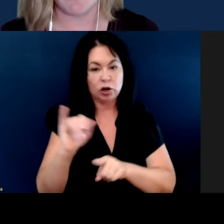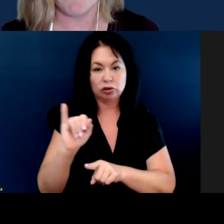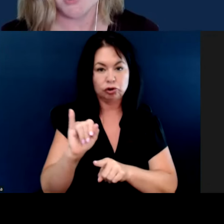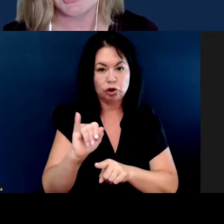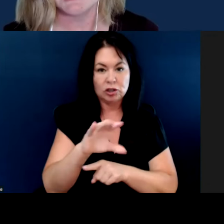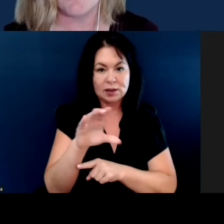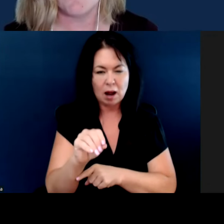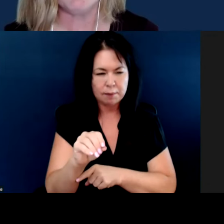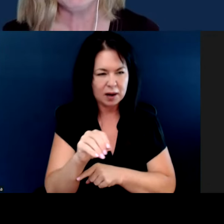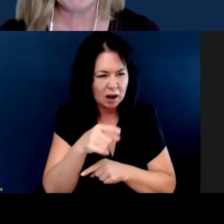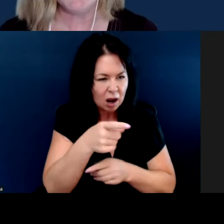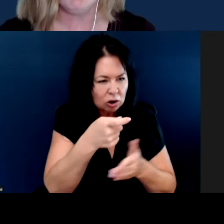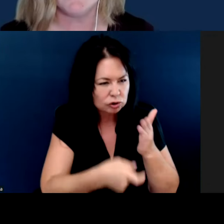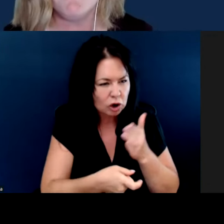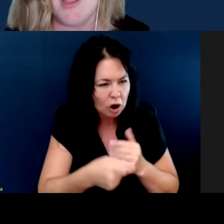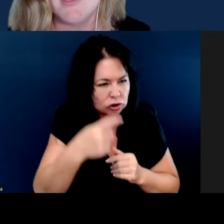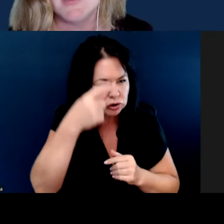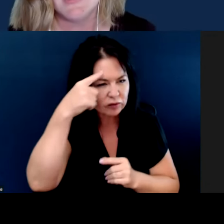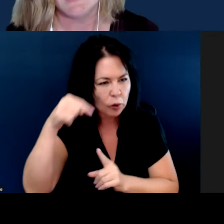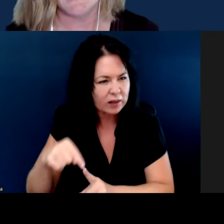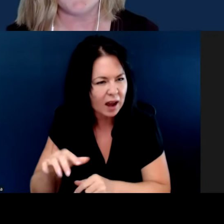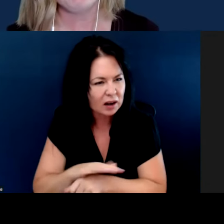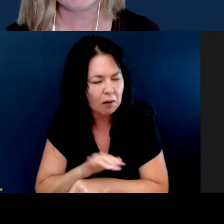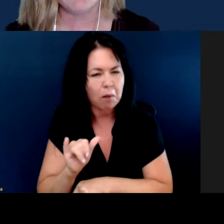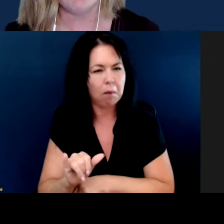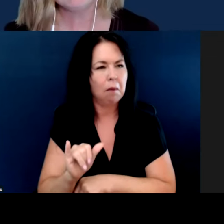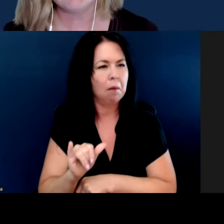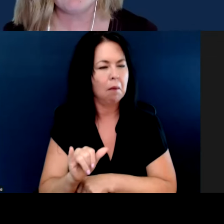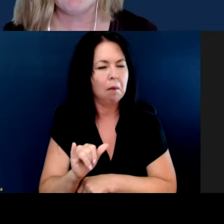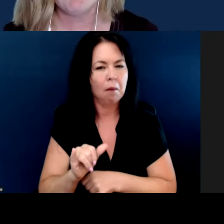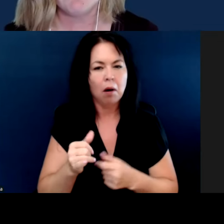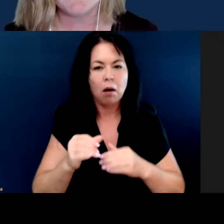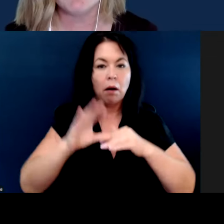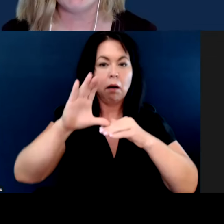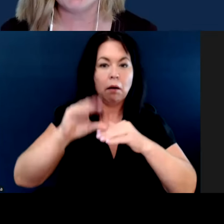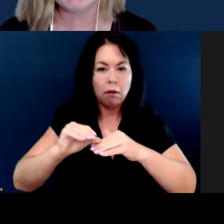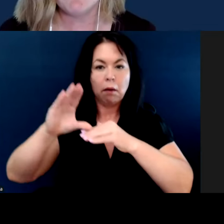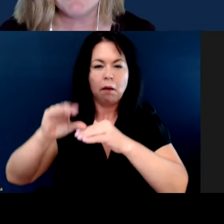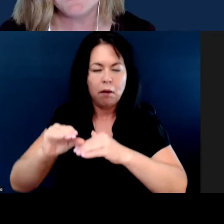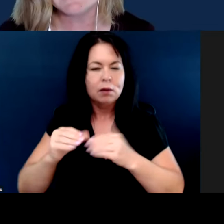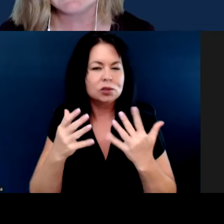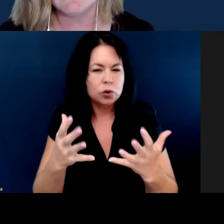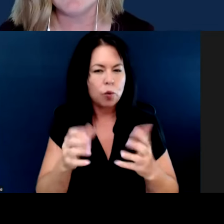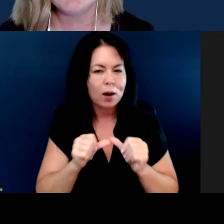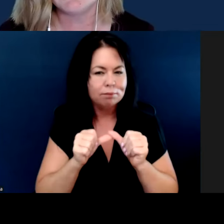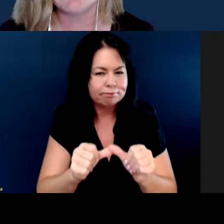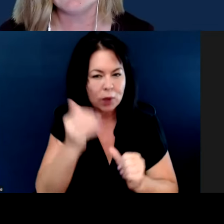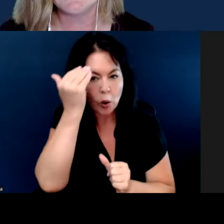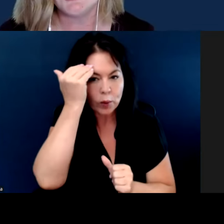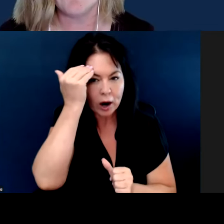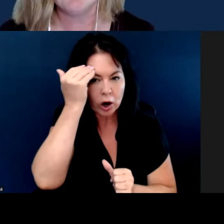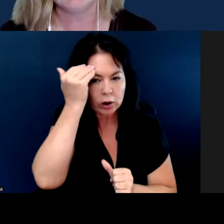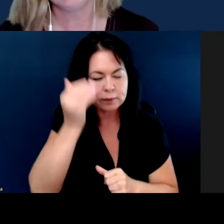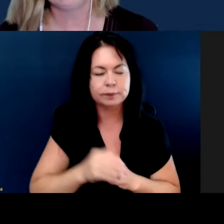same coverage. So be aware of that. And also, I think one of the most important things